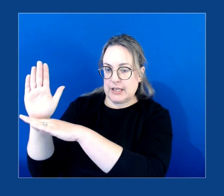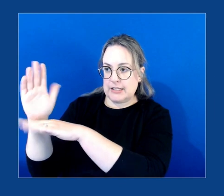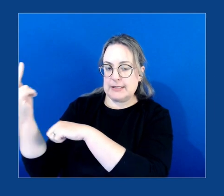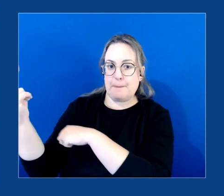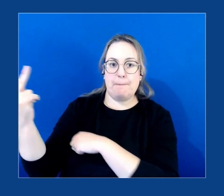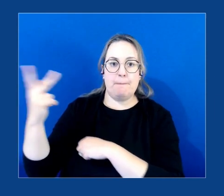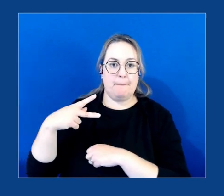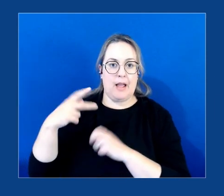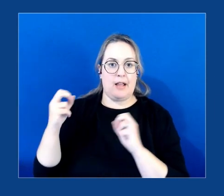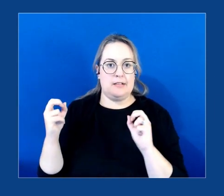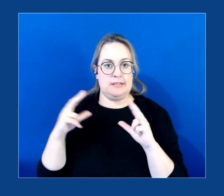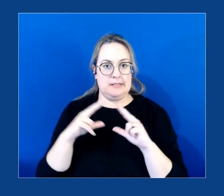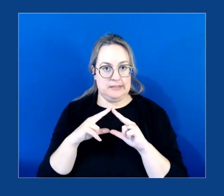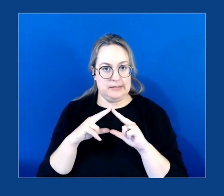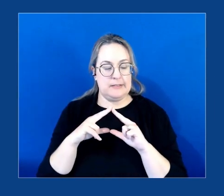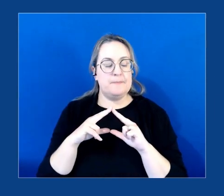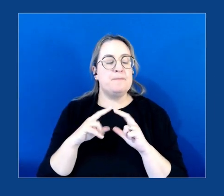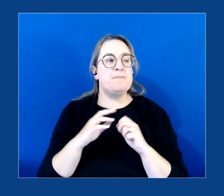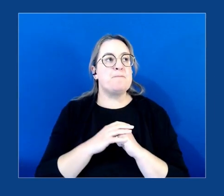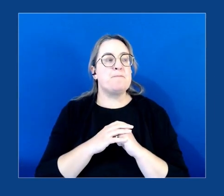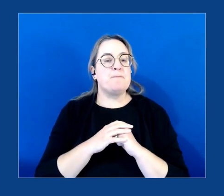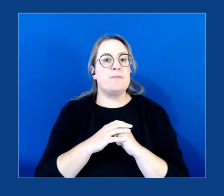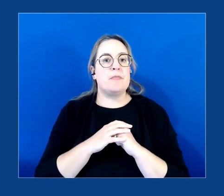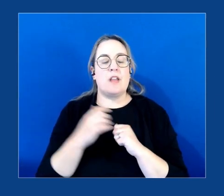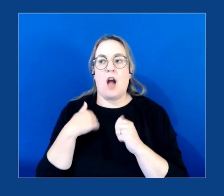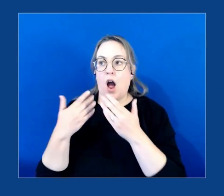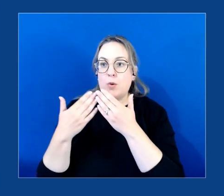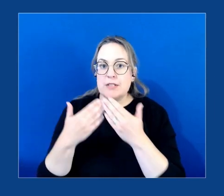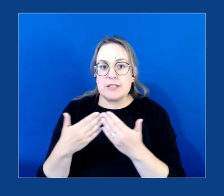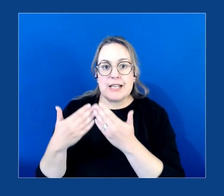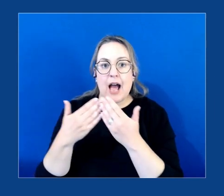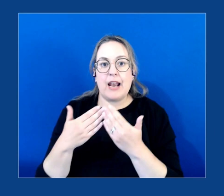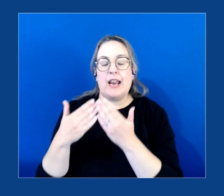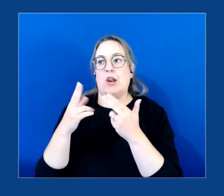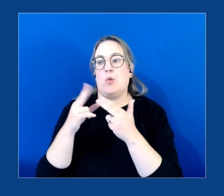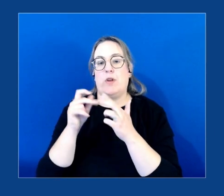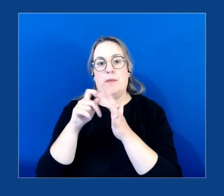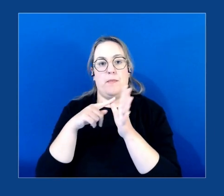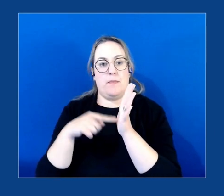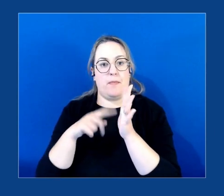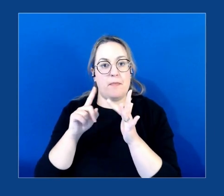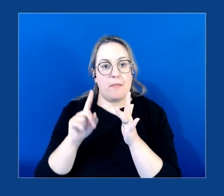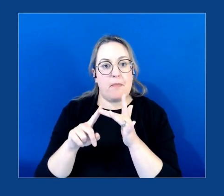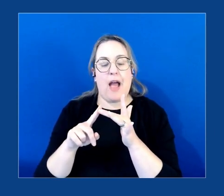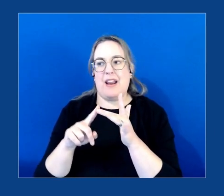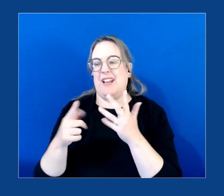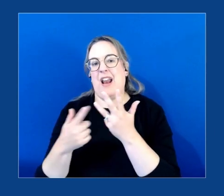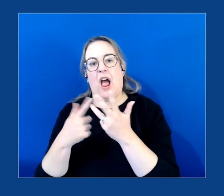tradition in the Northern Kimberley, studying with Mananambara, Paddy Nyawara, Scotty Martin, Pansy Ngalgut, and